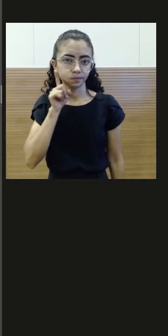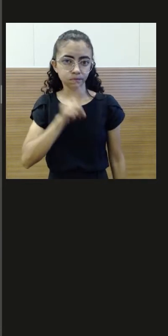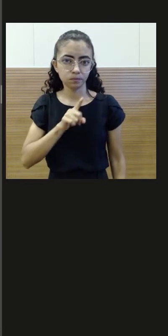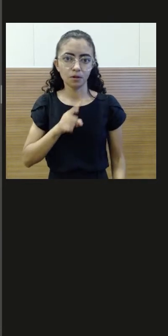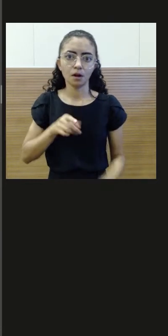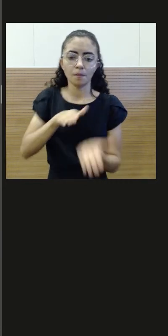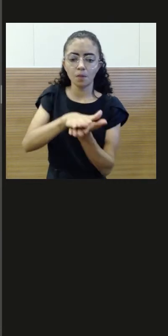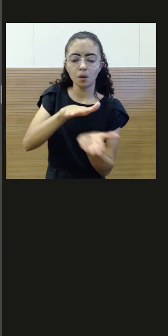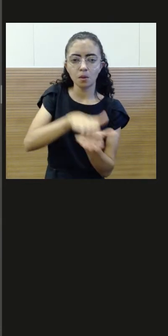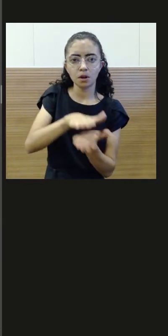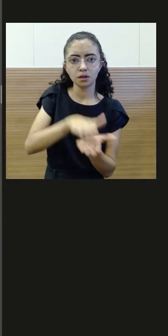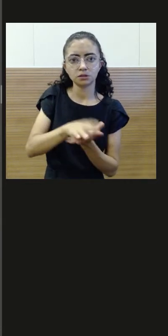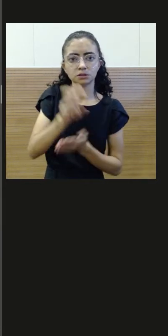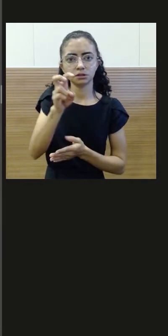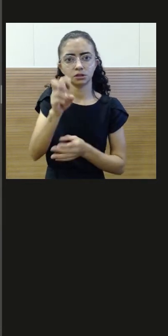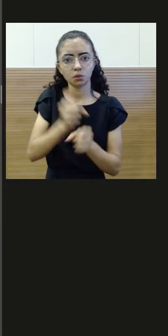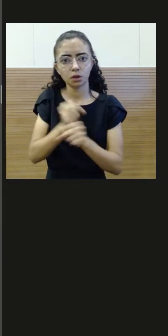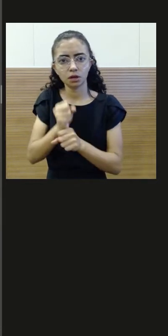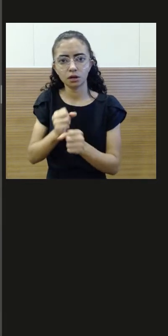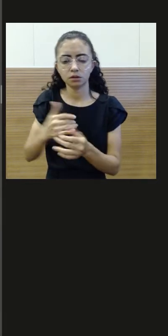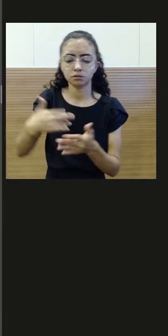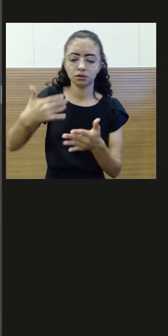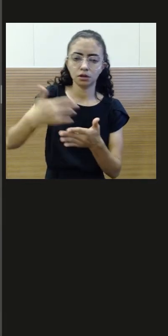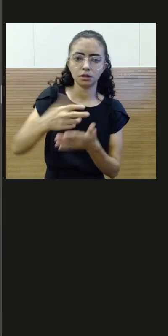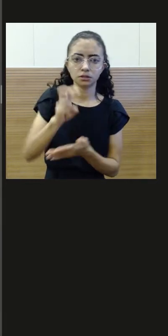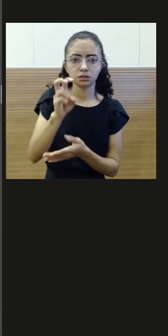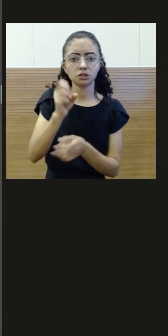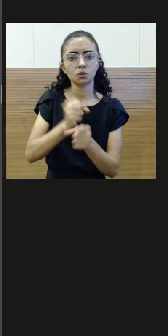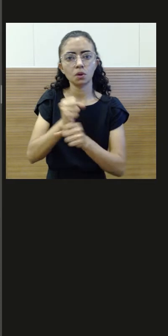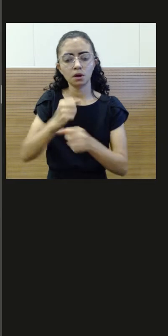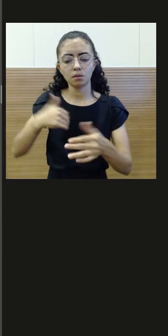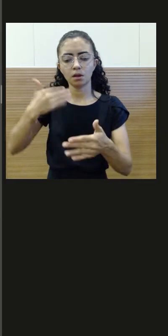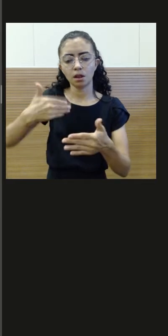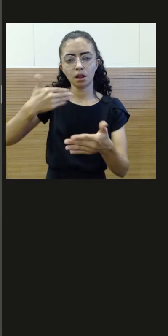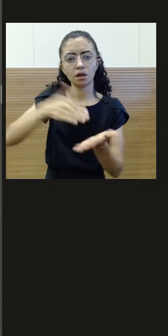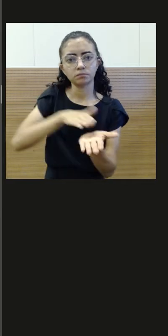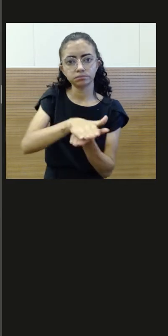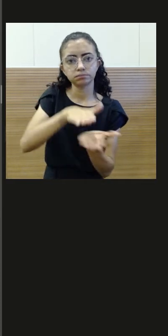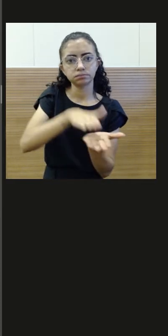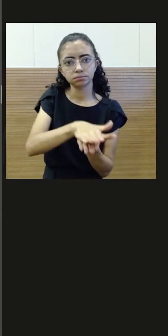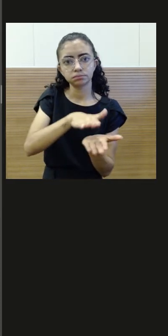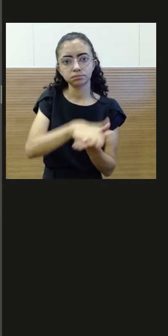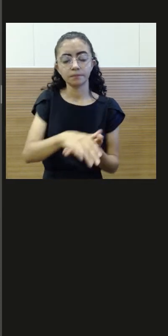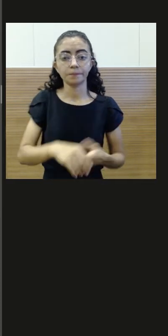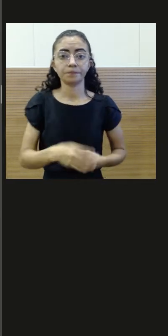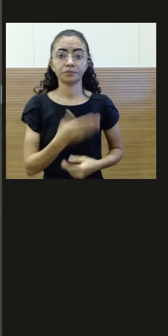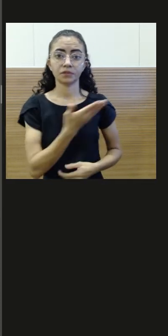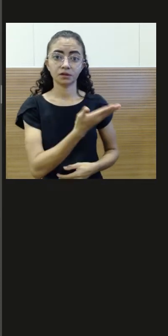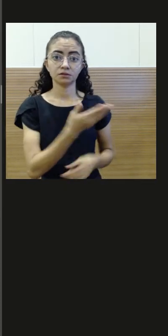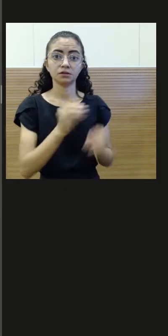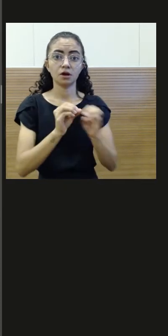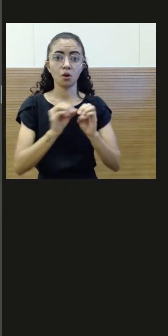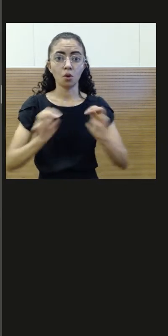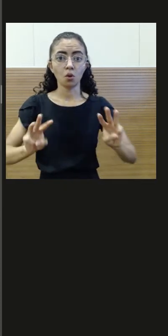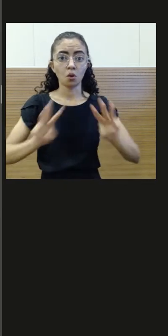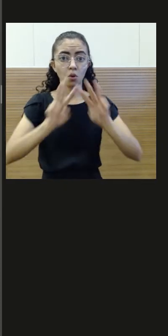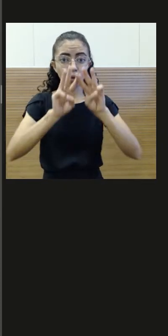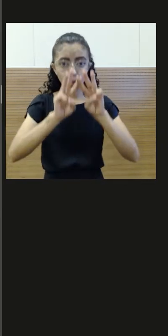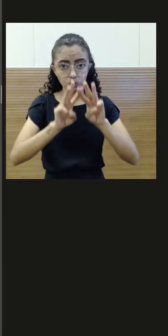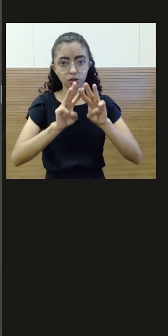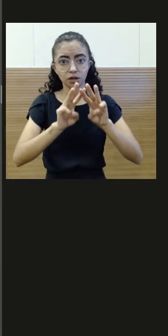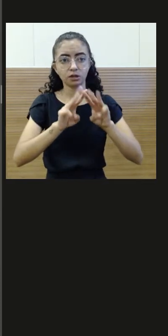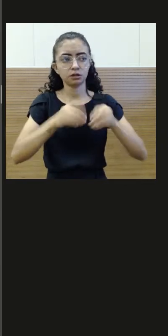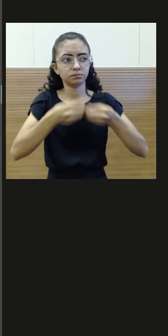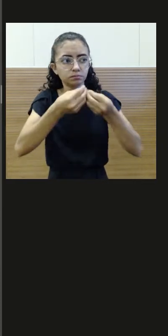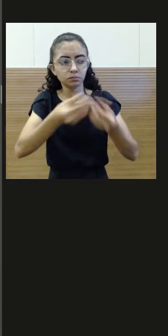they are the most influential in the world. These flipped the original purpose, being designed to discourage